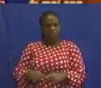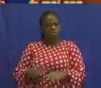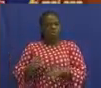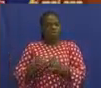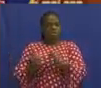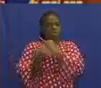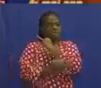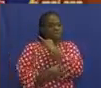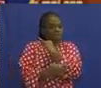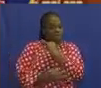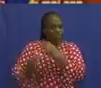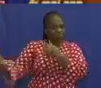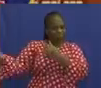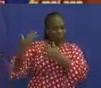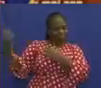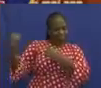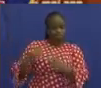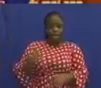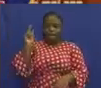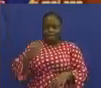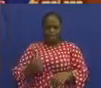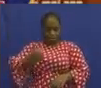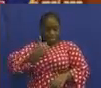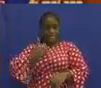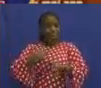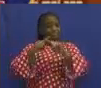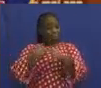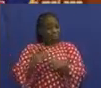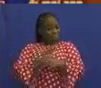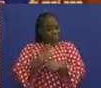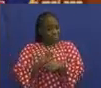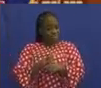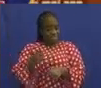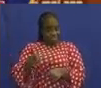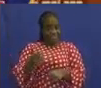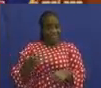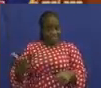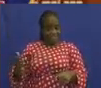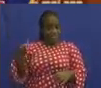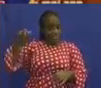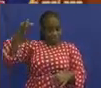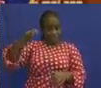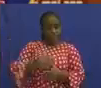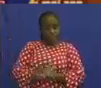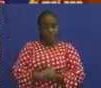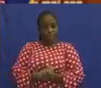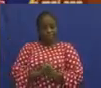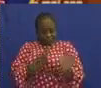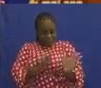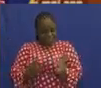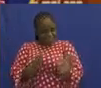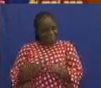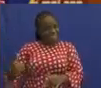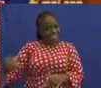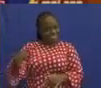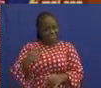supplies. We must be self-sufficient in this regard in the future and prepare ourselves